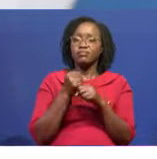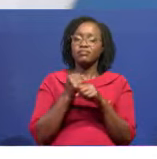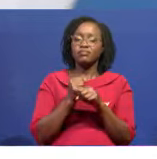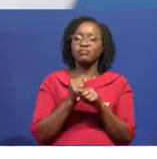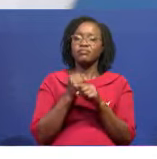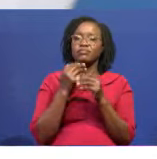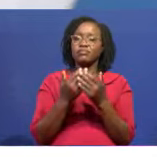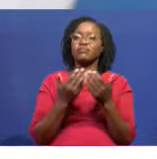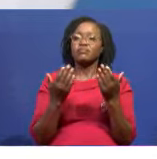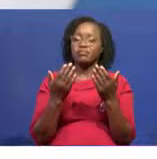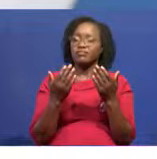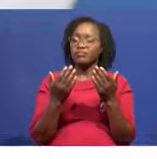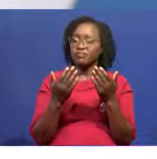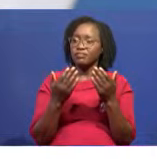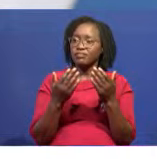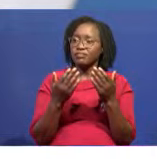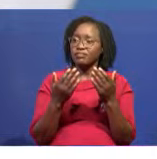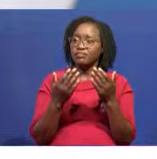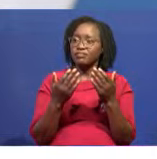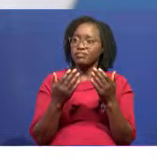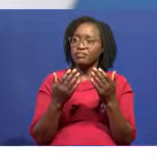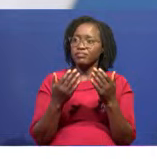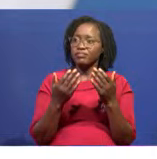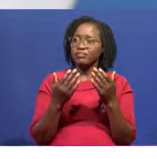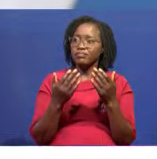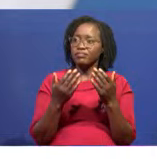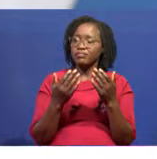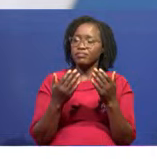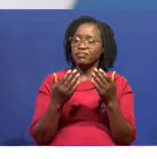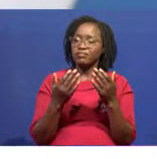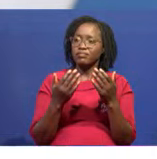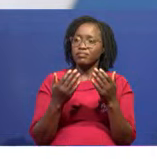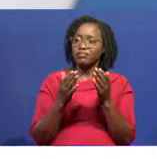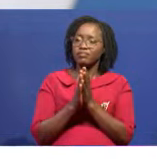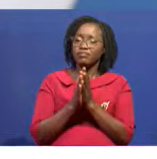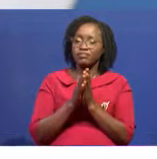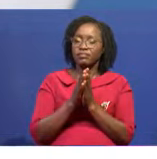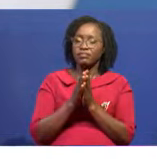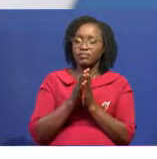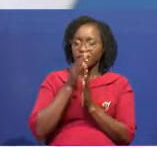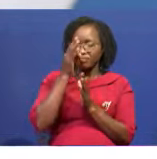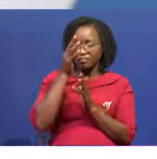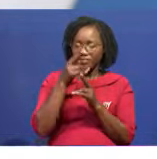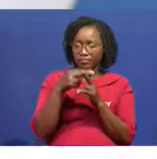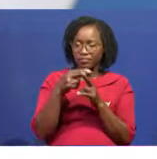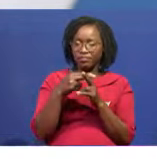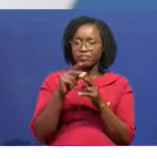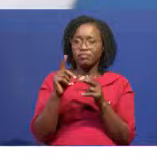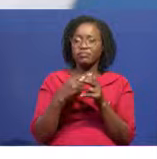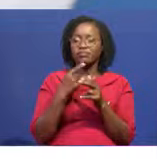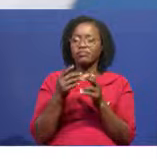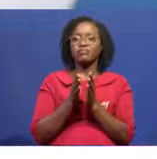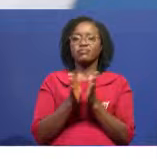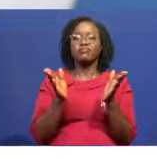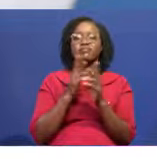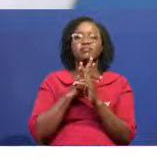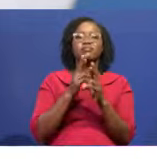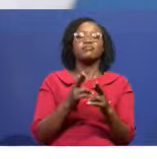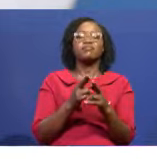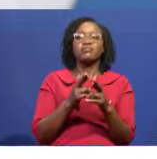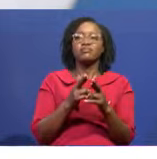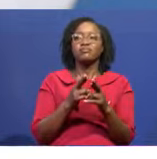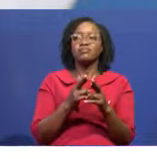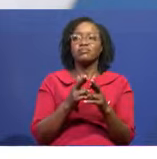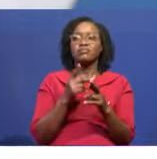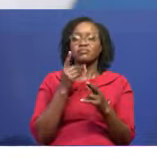And as I have told you, in the near future, we'll have the very first State of Openness report. So it's one